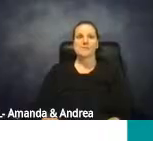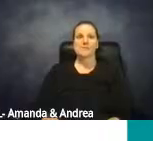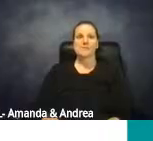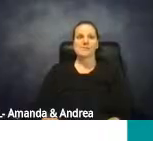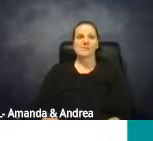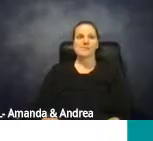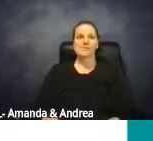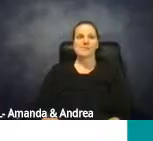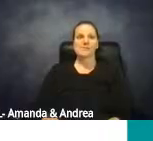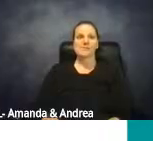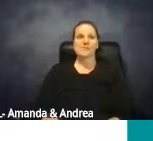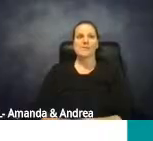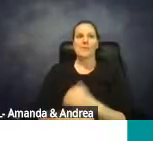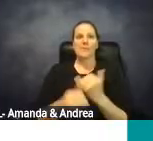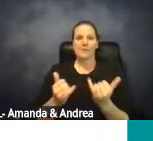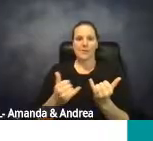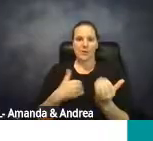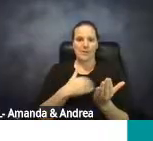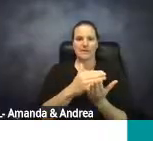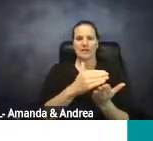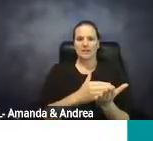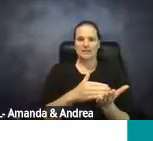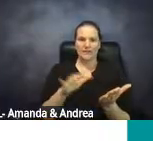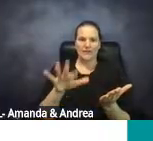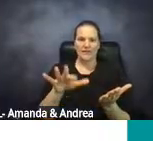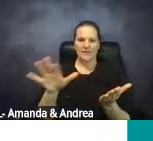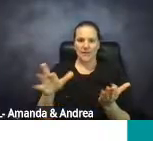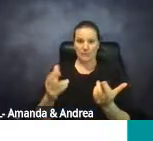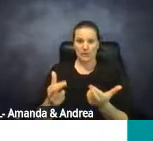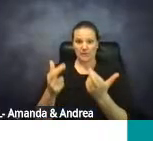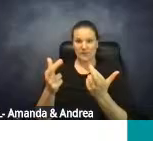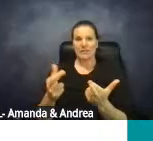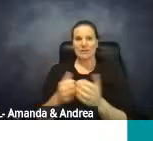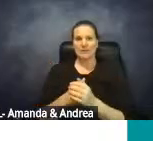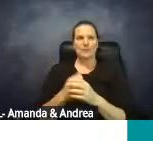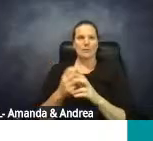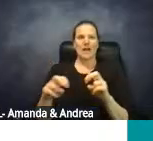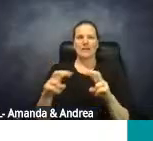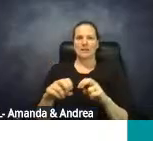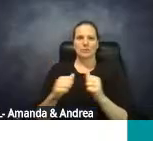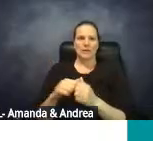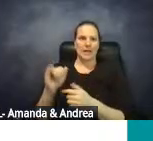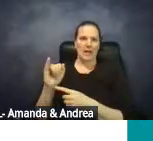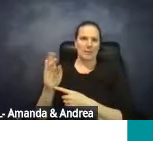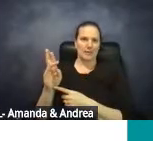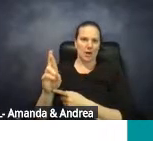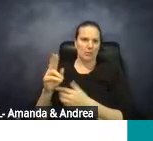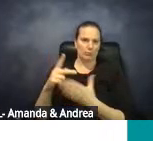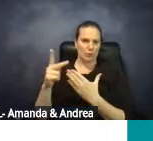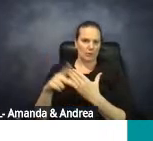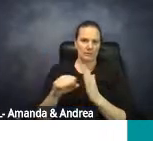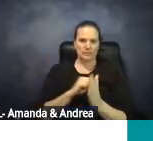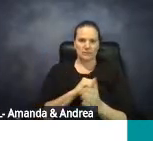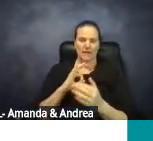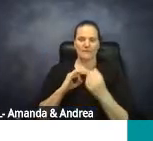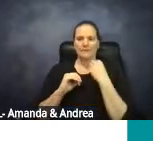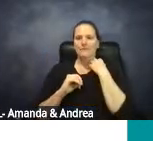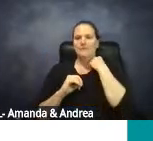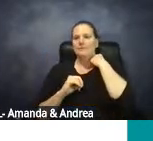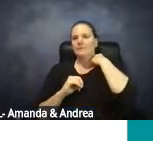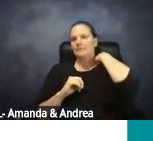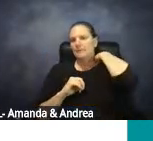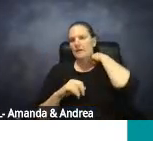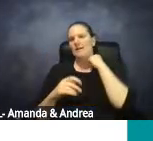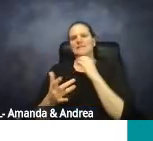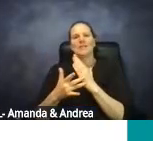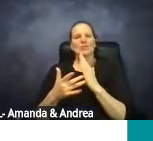And so now that we have this list of 55 recommendations, we are analyzing them with IBR program staff, meaning our technical experts across all